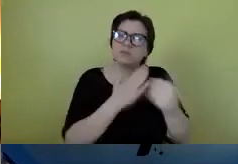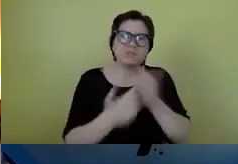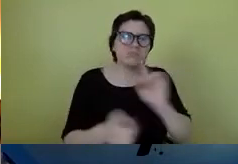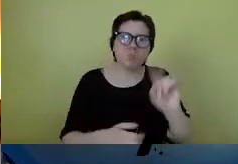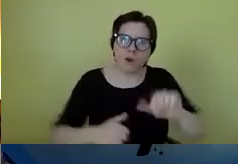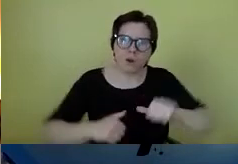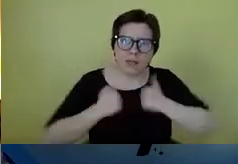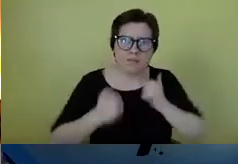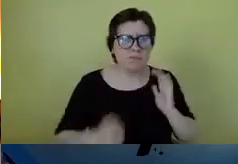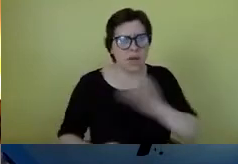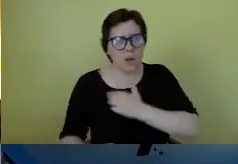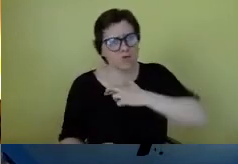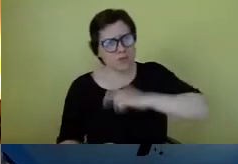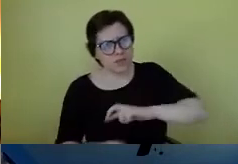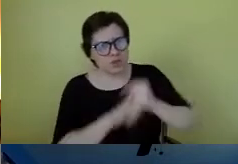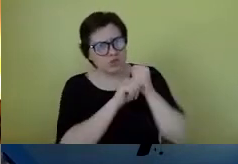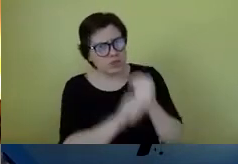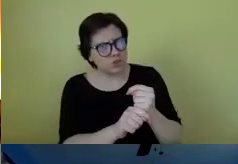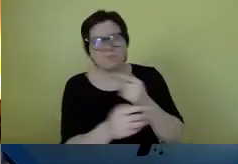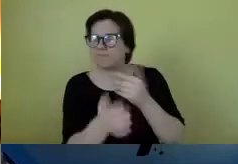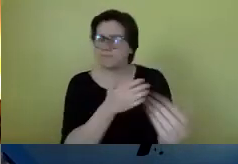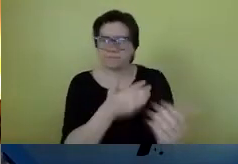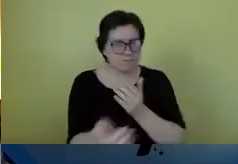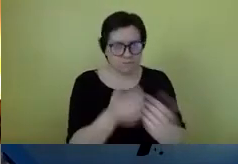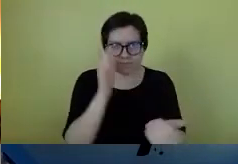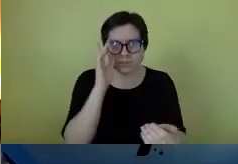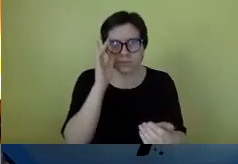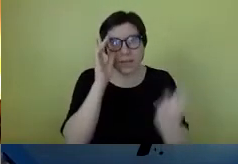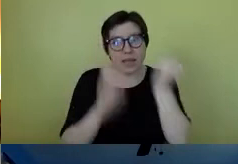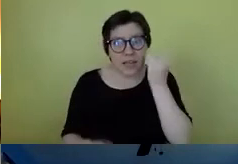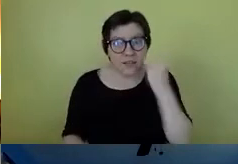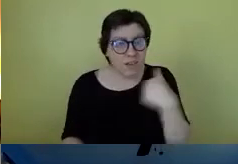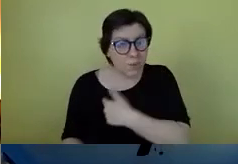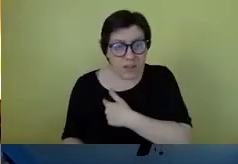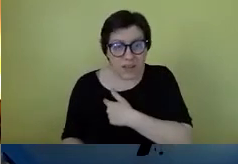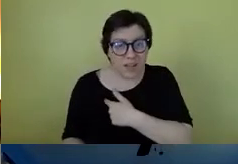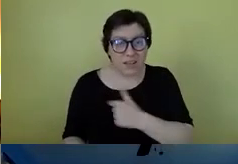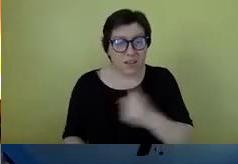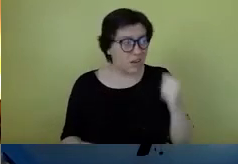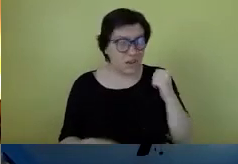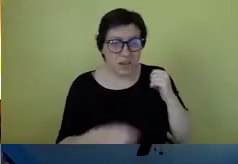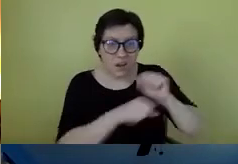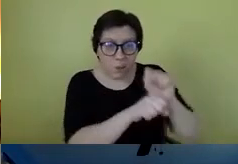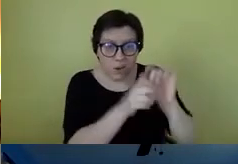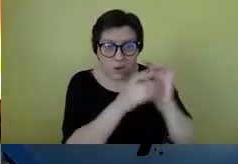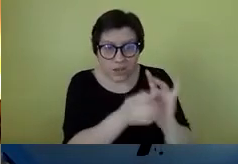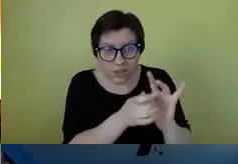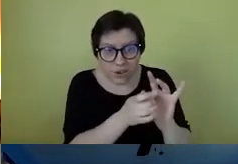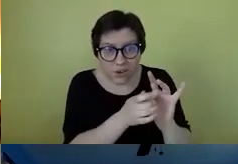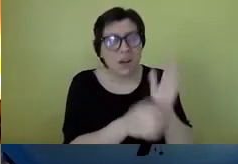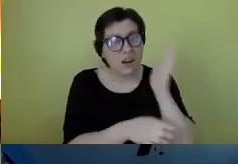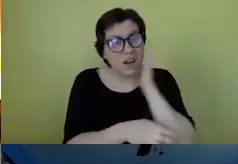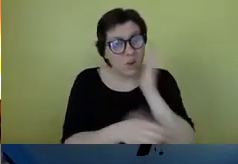matter what our religious tradition is. And if we don't work together, we're all going to goof up